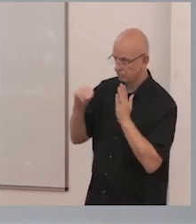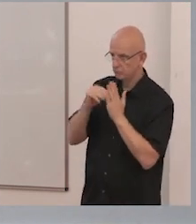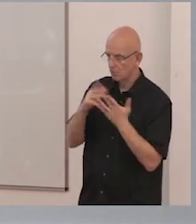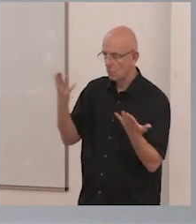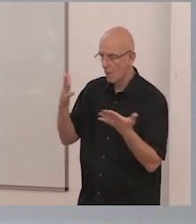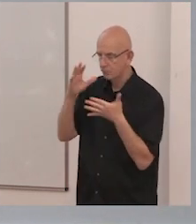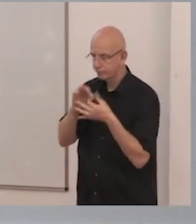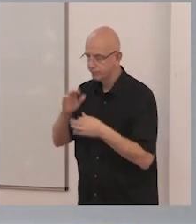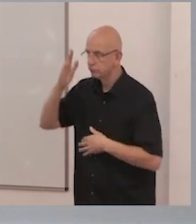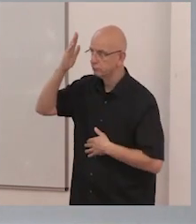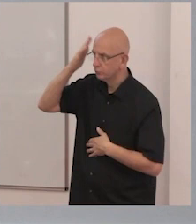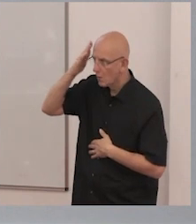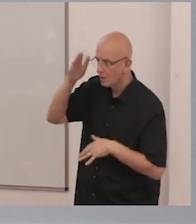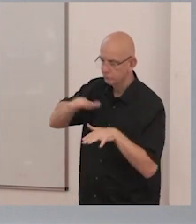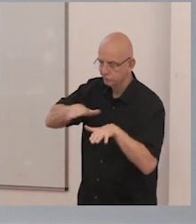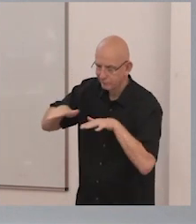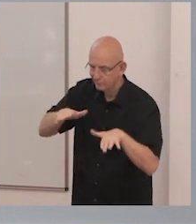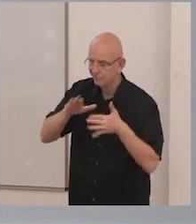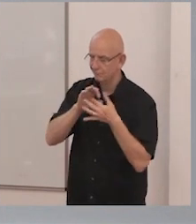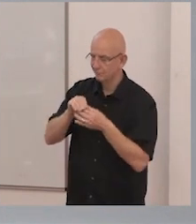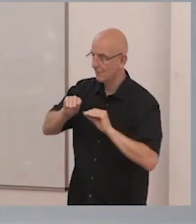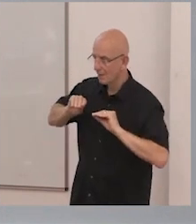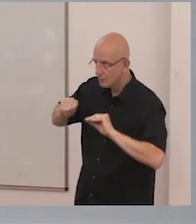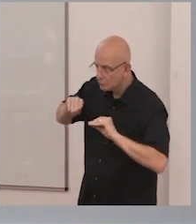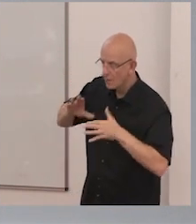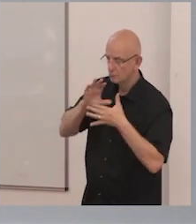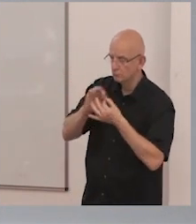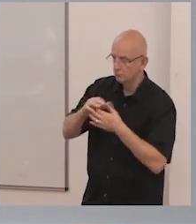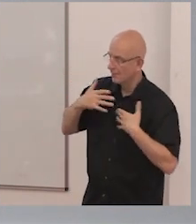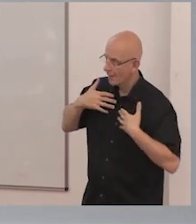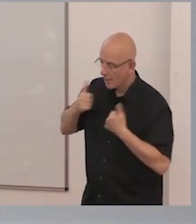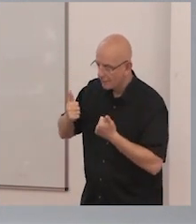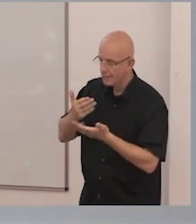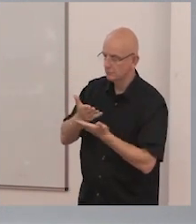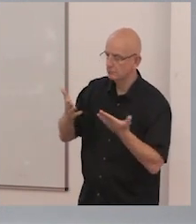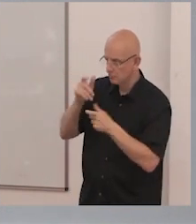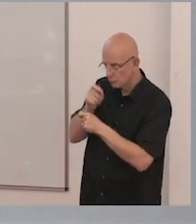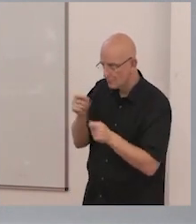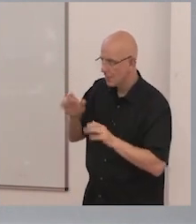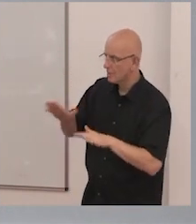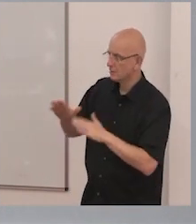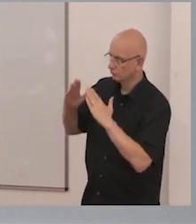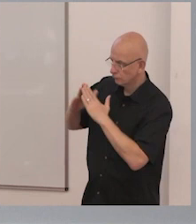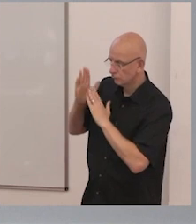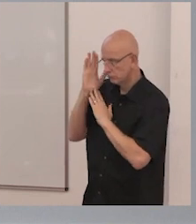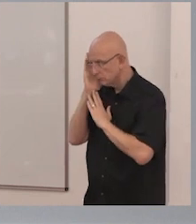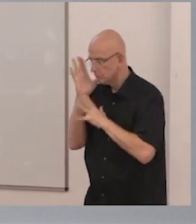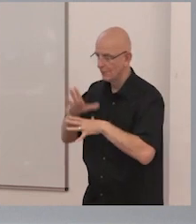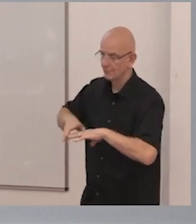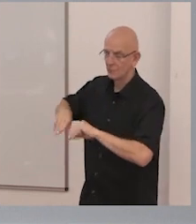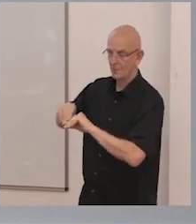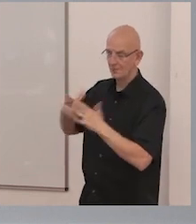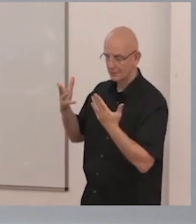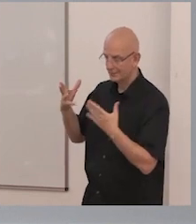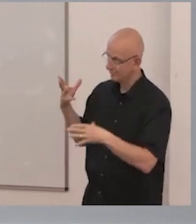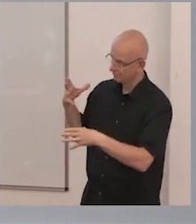The final thing I want to make reference to is the importance of disabled children and young people in the monitoring